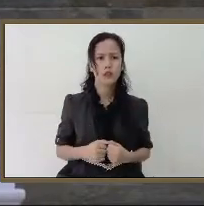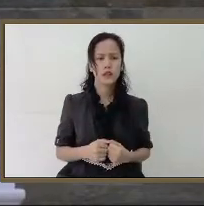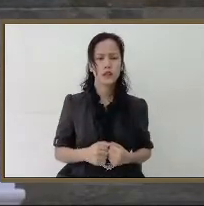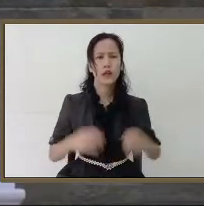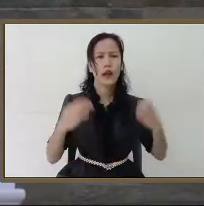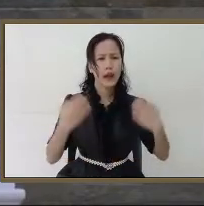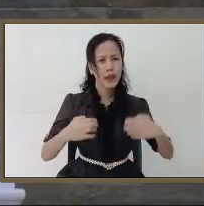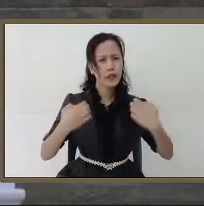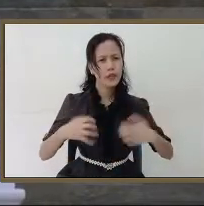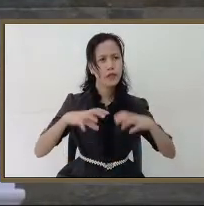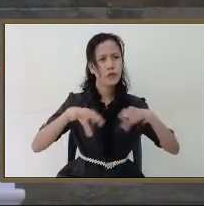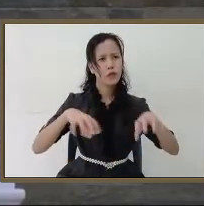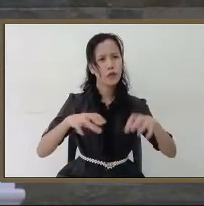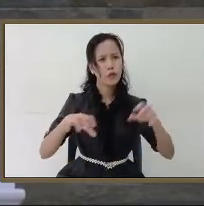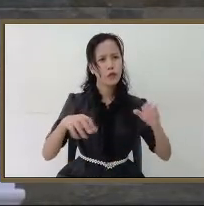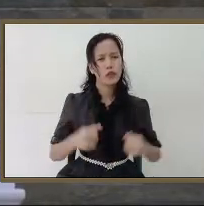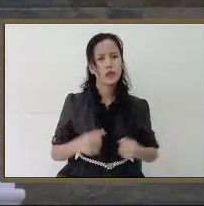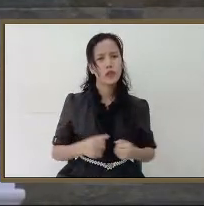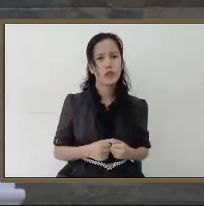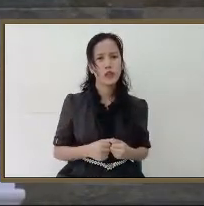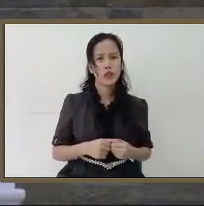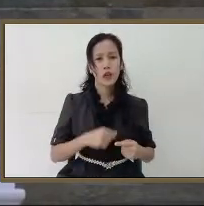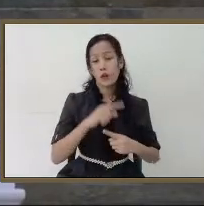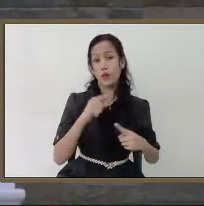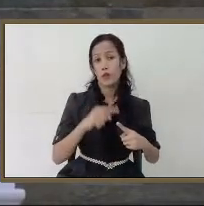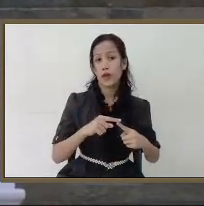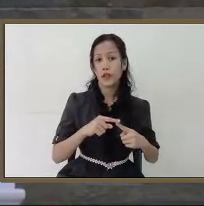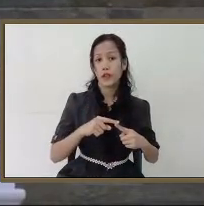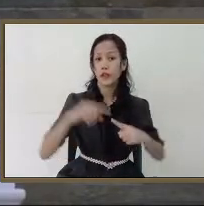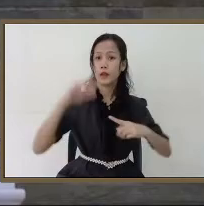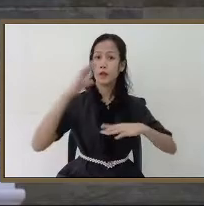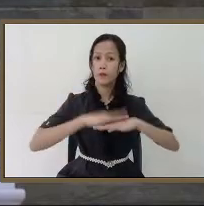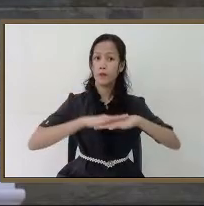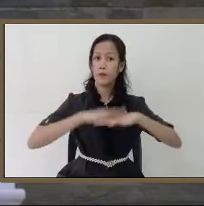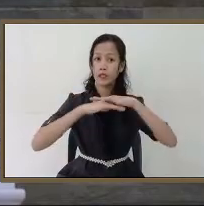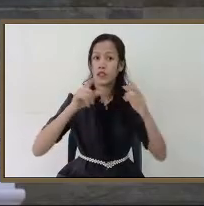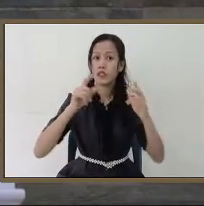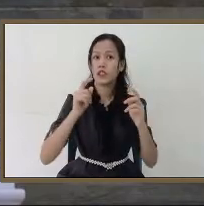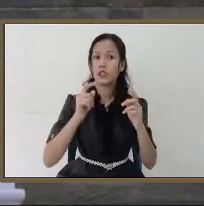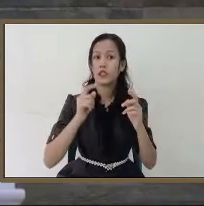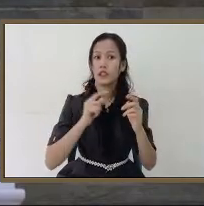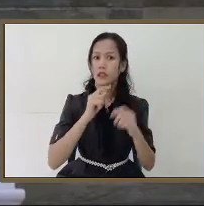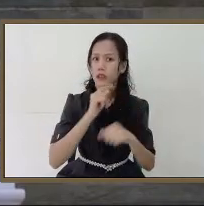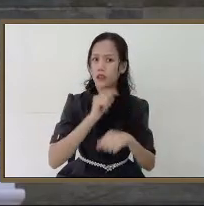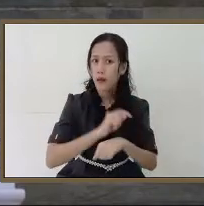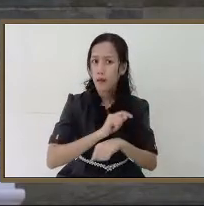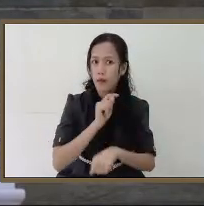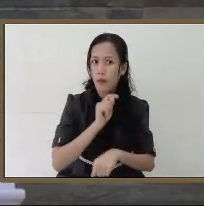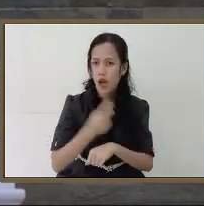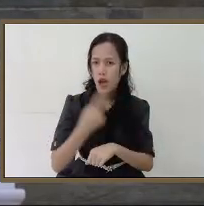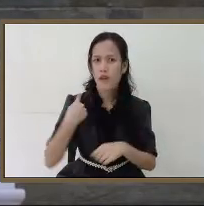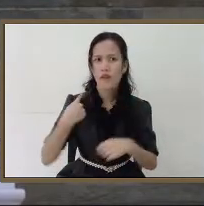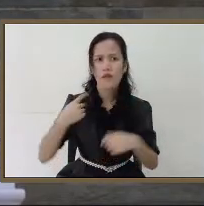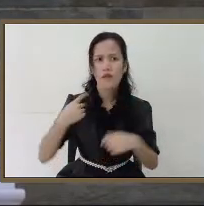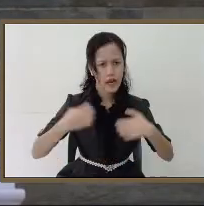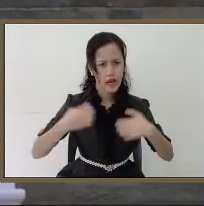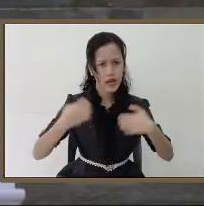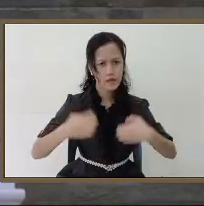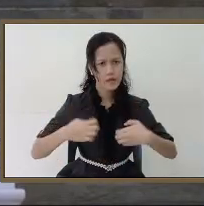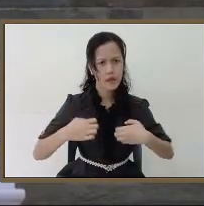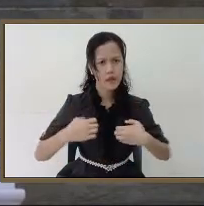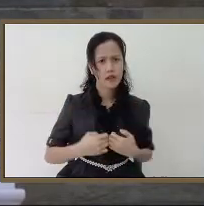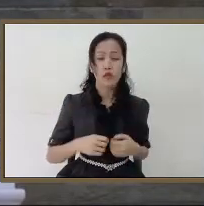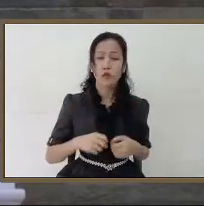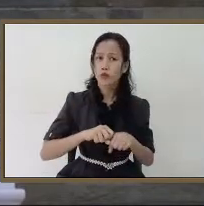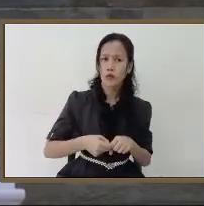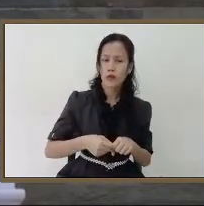Adversaries obstruct. Habang nagbibuild sila, may hinarap silang kalaban. So there are adversaries that obstructed